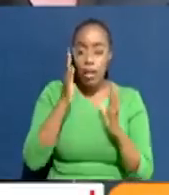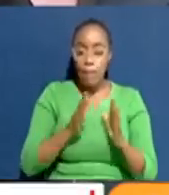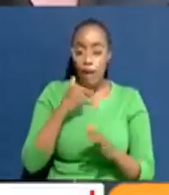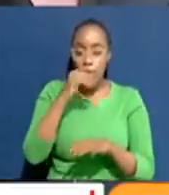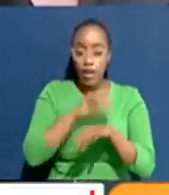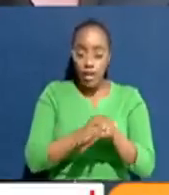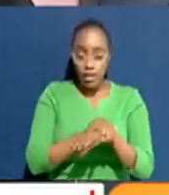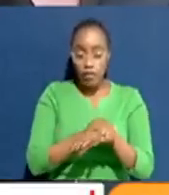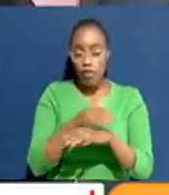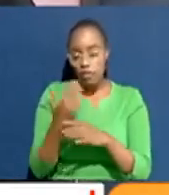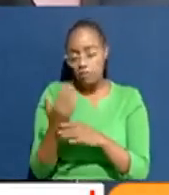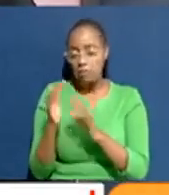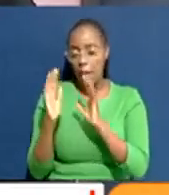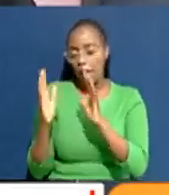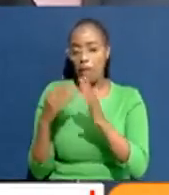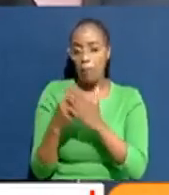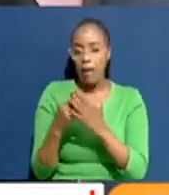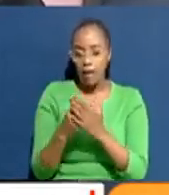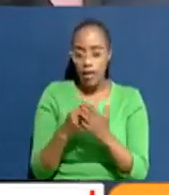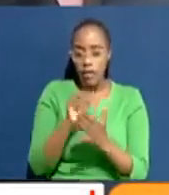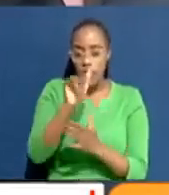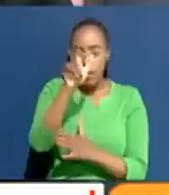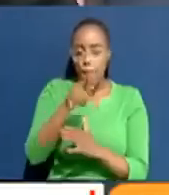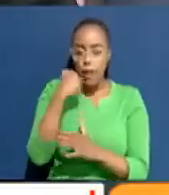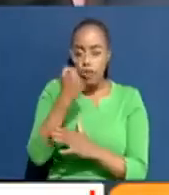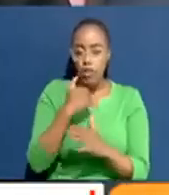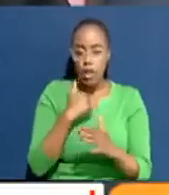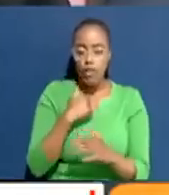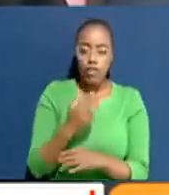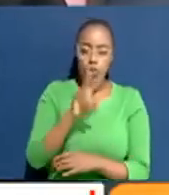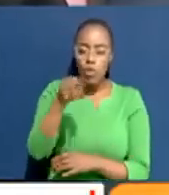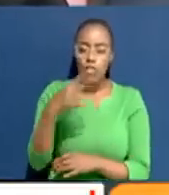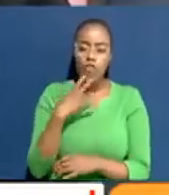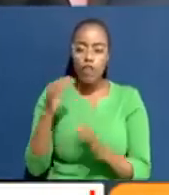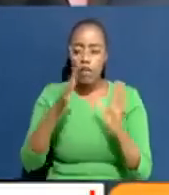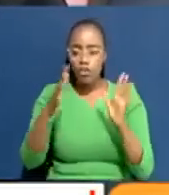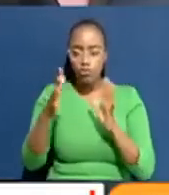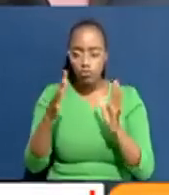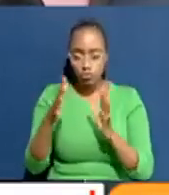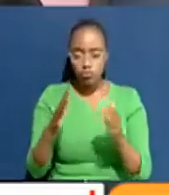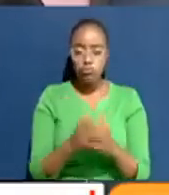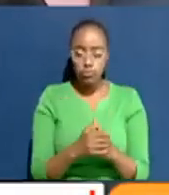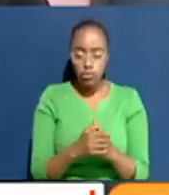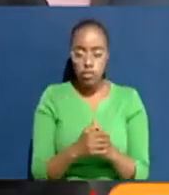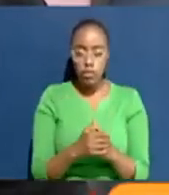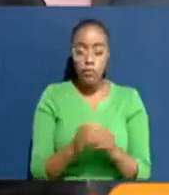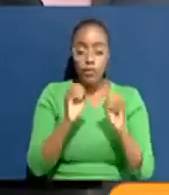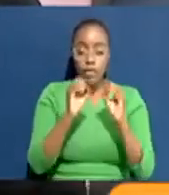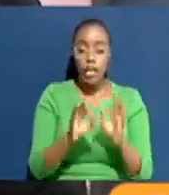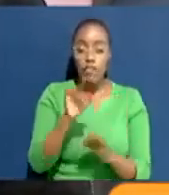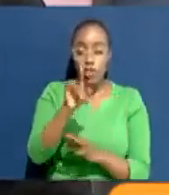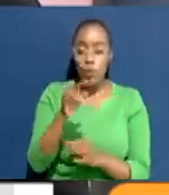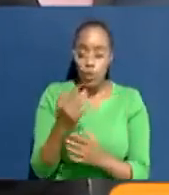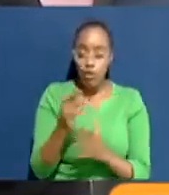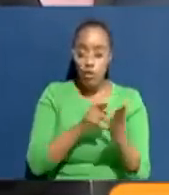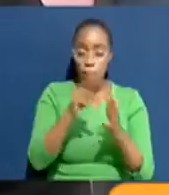least 82,000 Kenyan shillings, mm-hmm. Mm-hmm. Because that's when it comes to about 2,500. Mm-hmm. If you were to buy